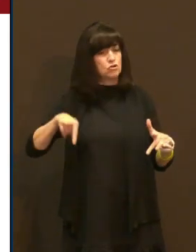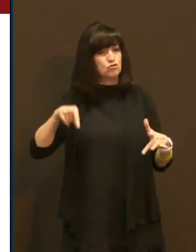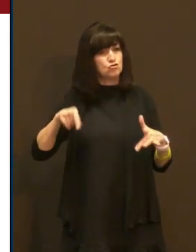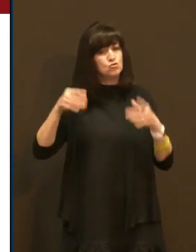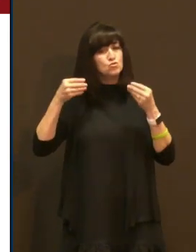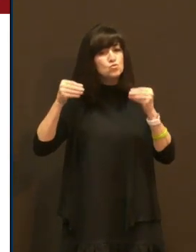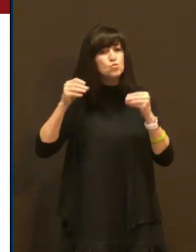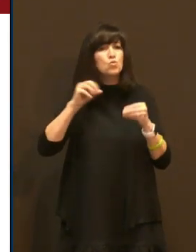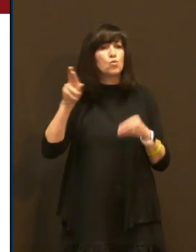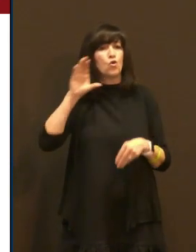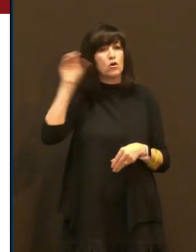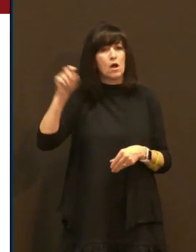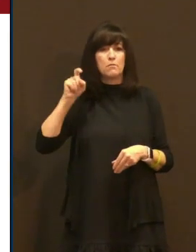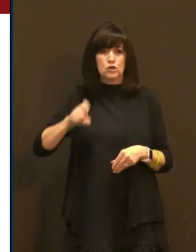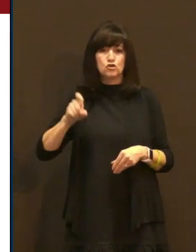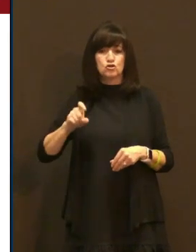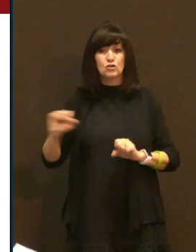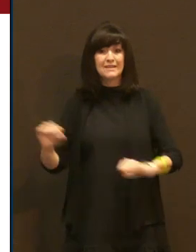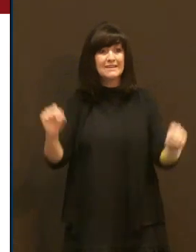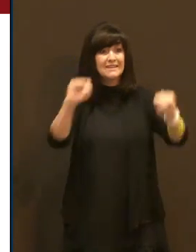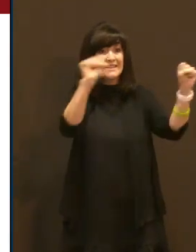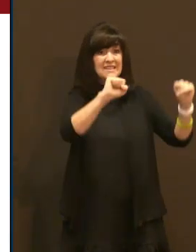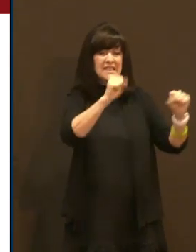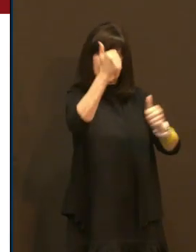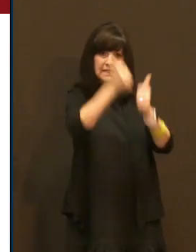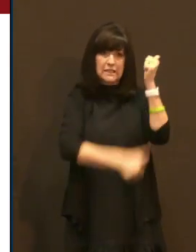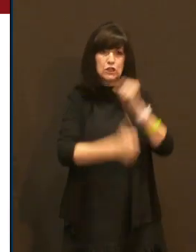15 minutes to 2 hours.